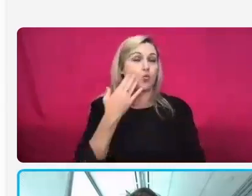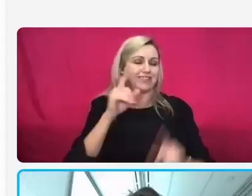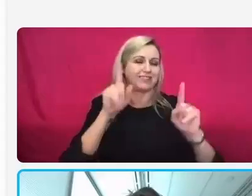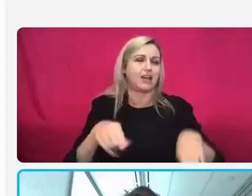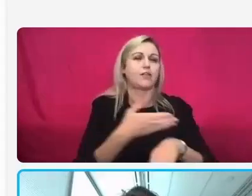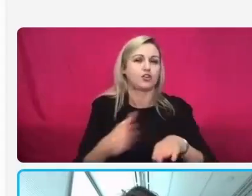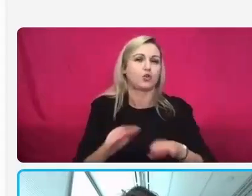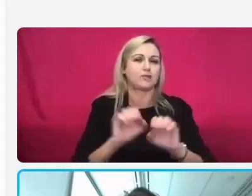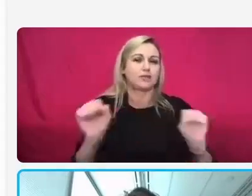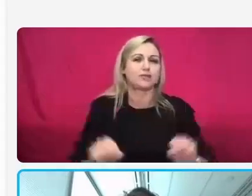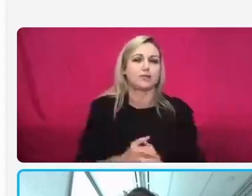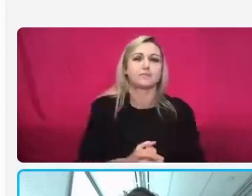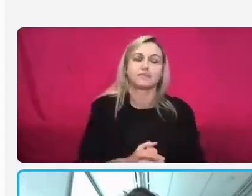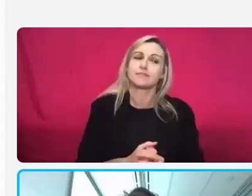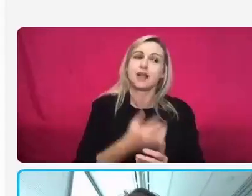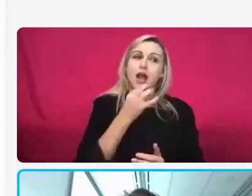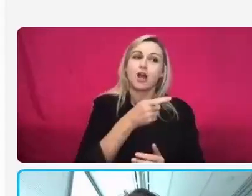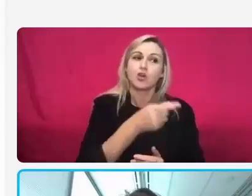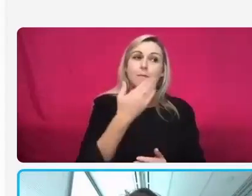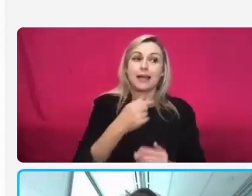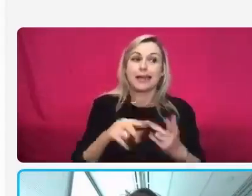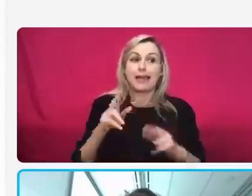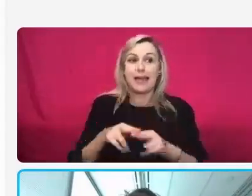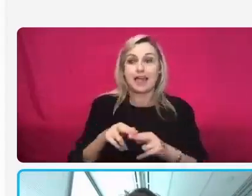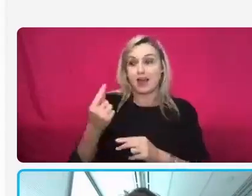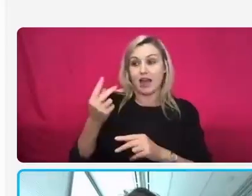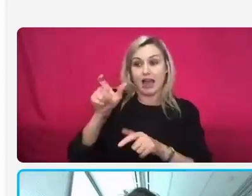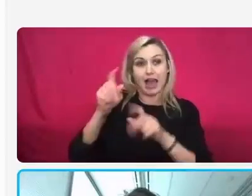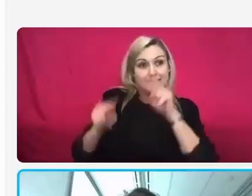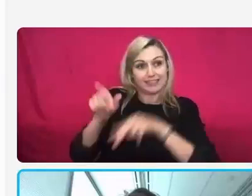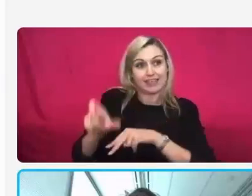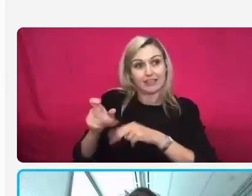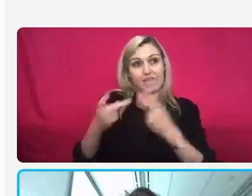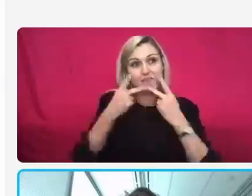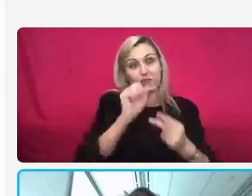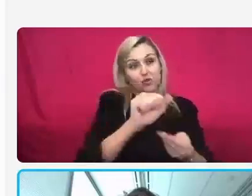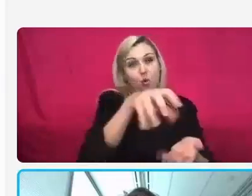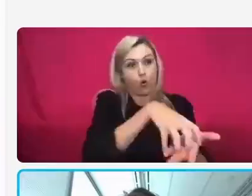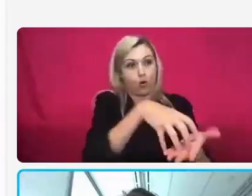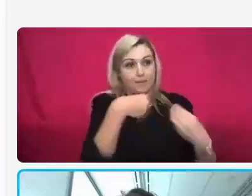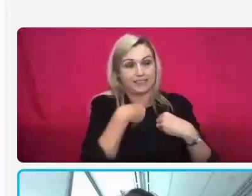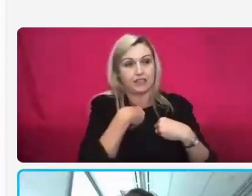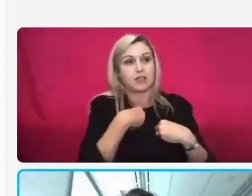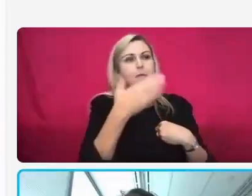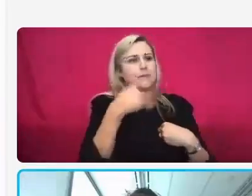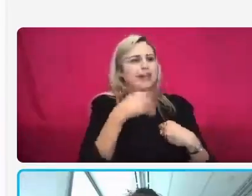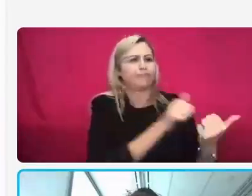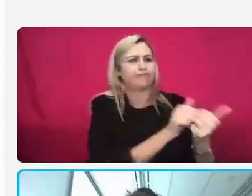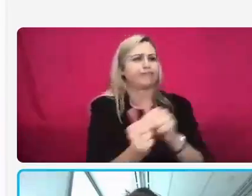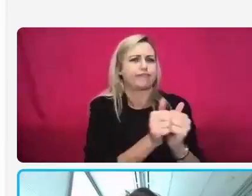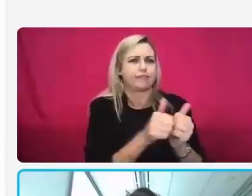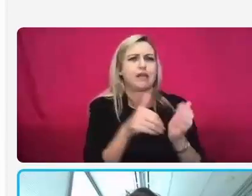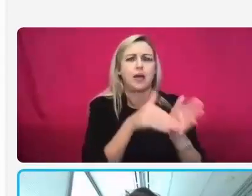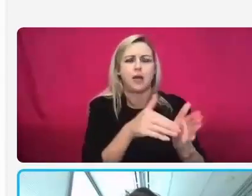I encourage providers to work with the independent assessors to conduct assessments in your facility during the shadow assessment period to ensure